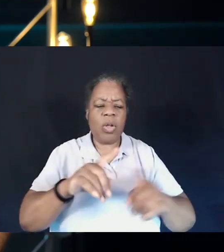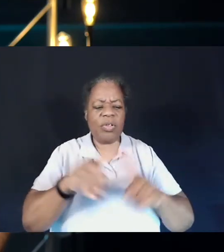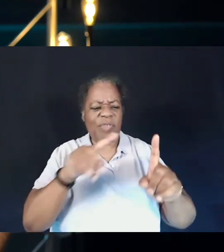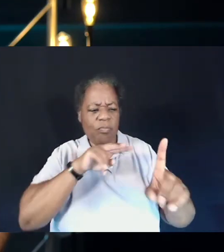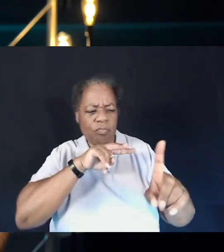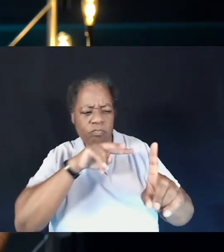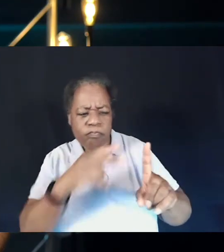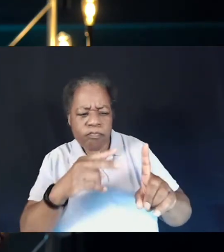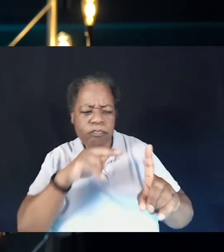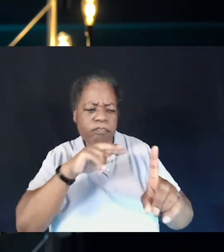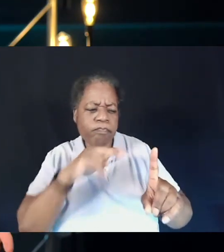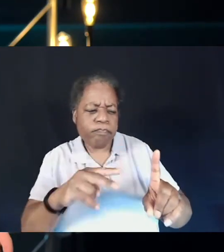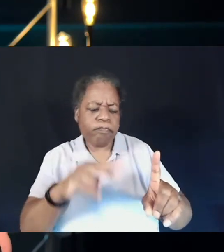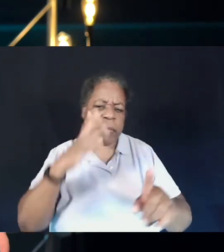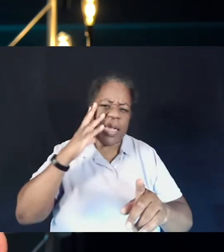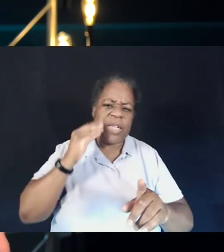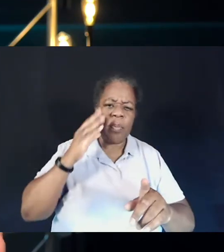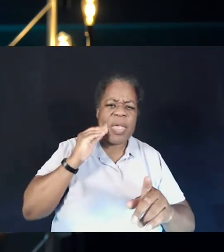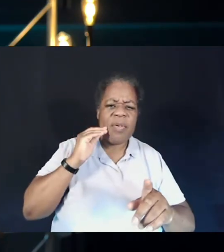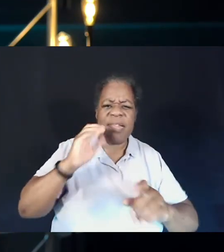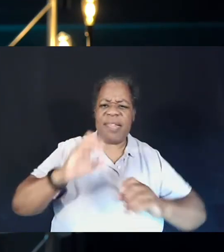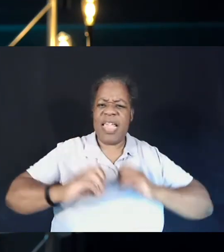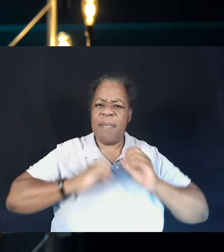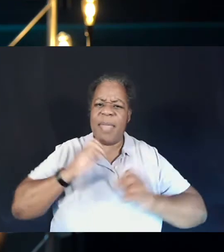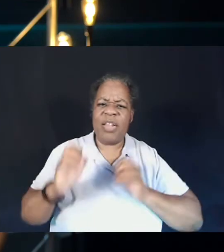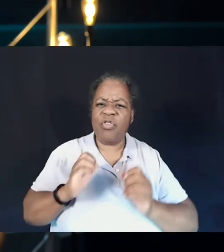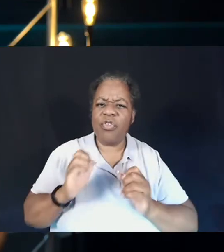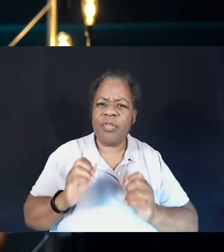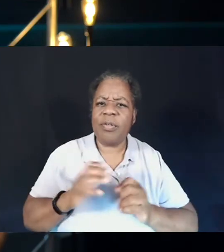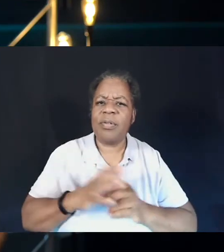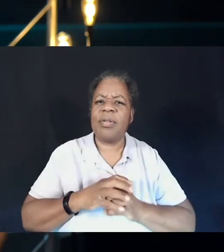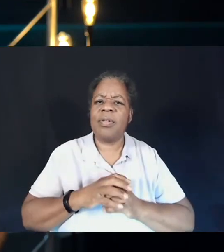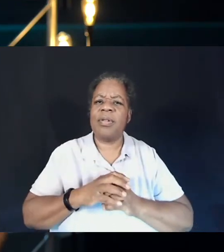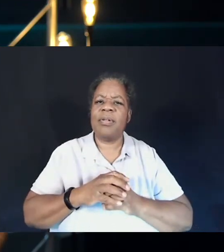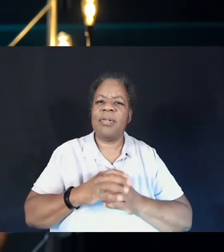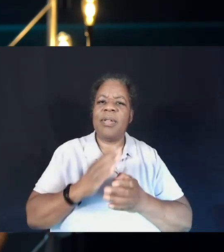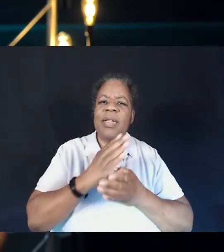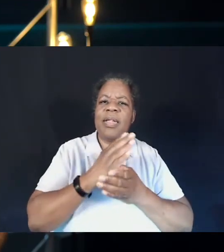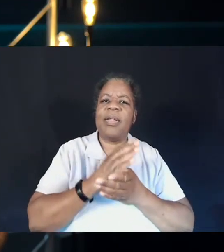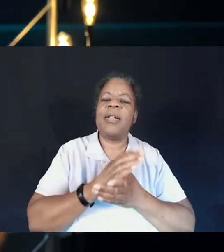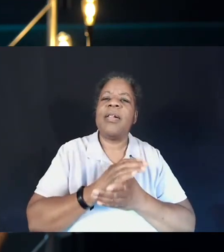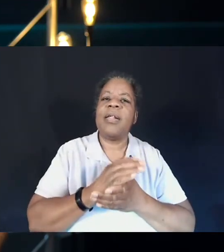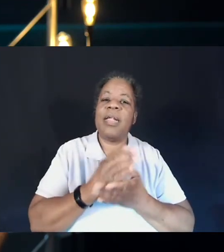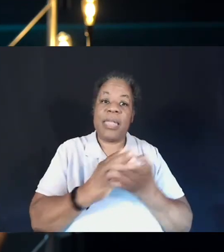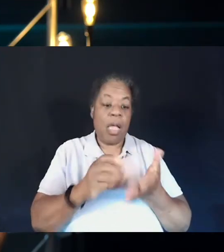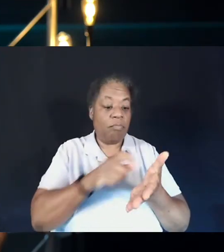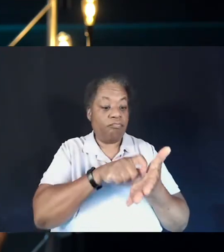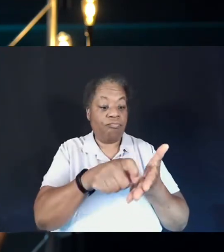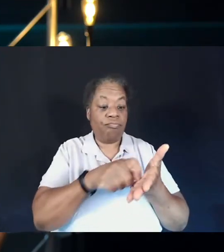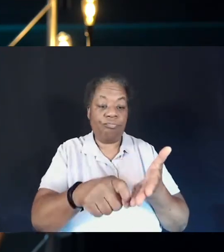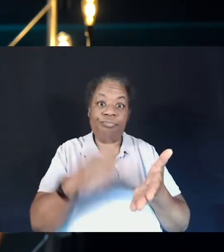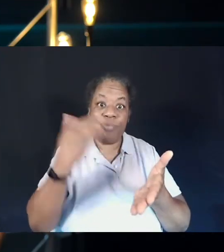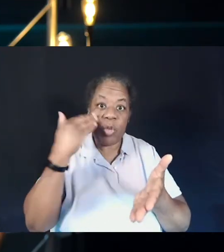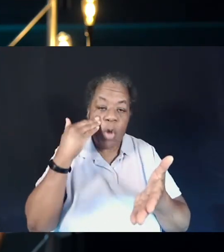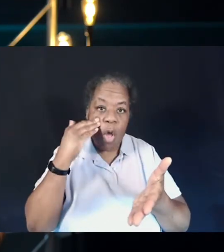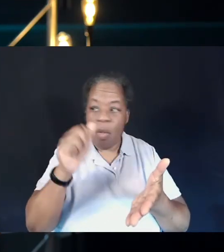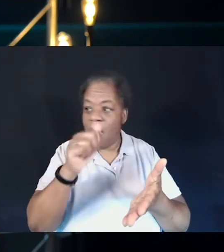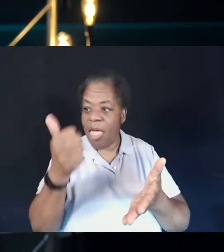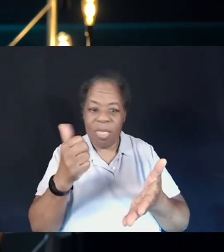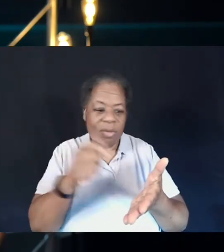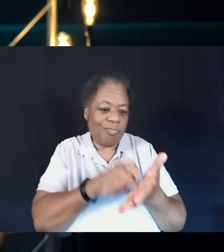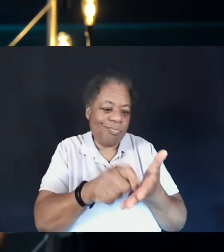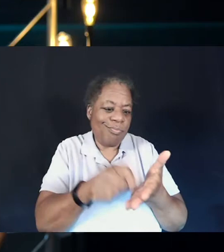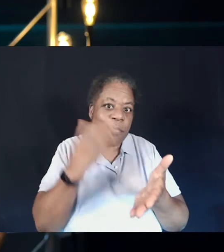and emotions. Some of them are anonymous, and some of them actually have a recorded author. The one that we're looking at today is famous, not